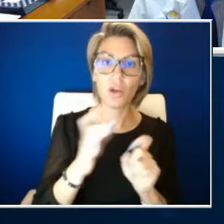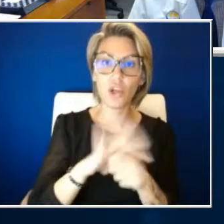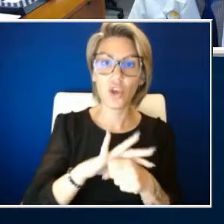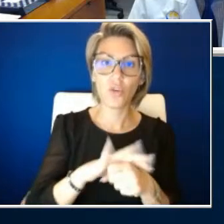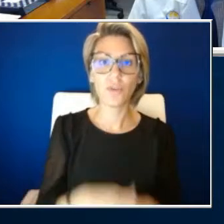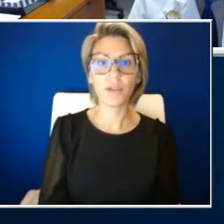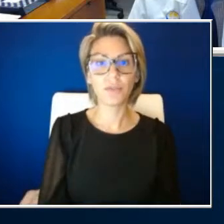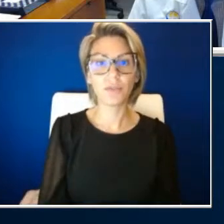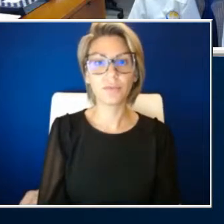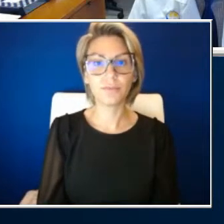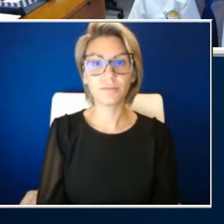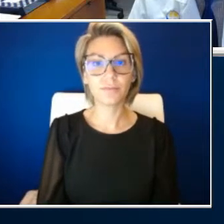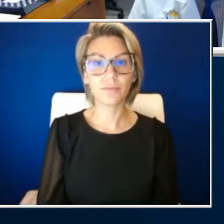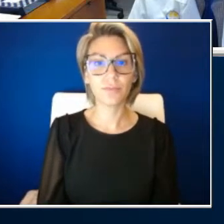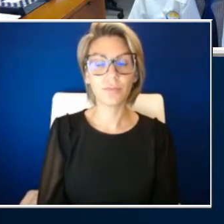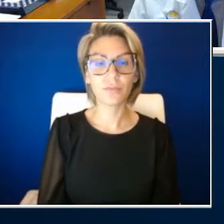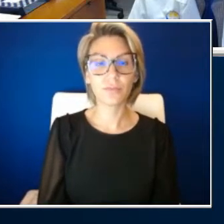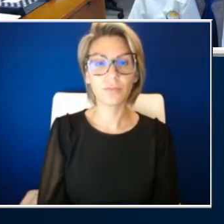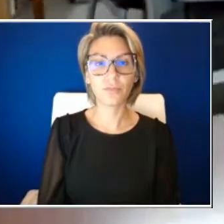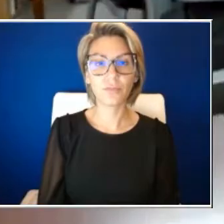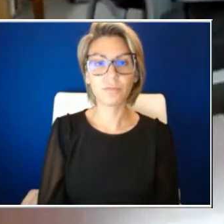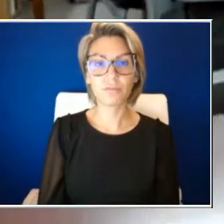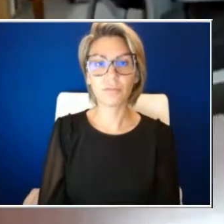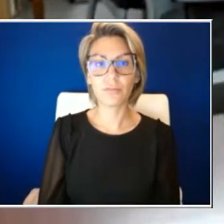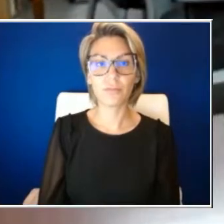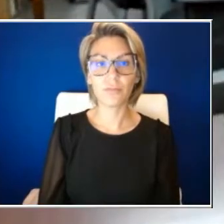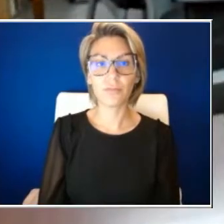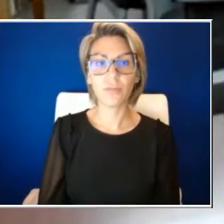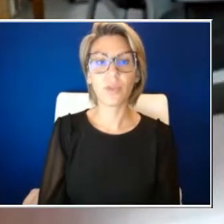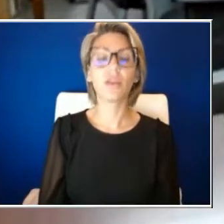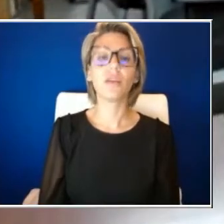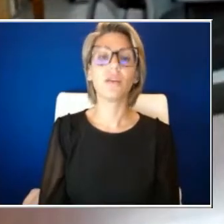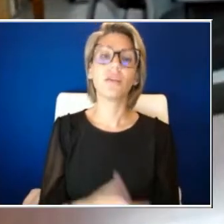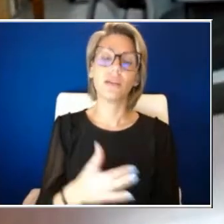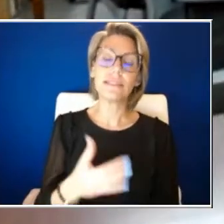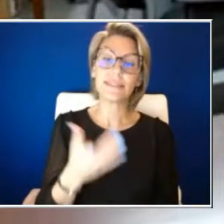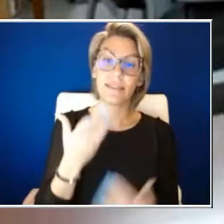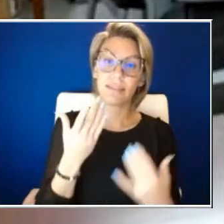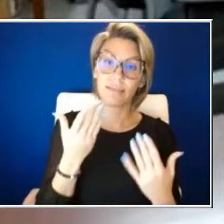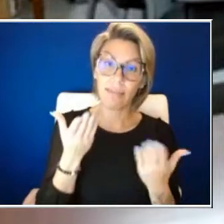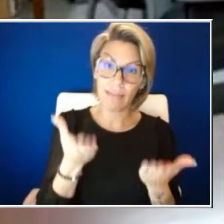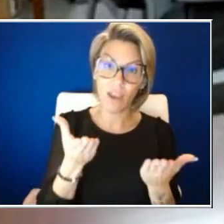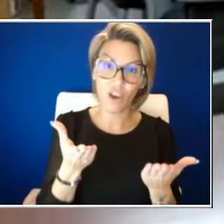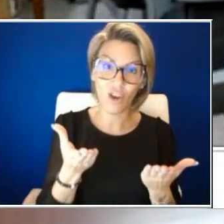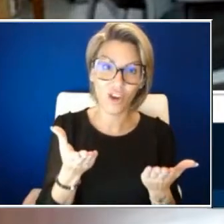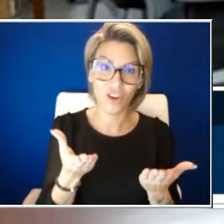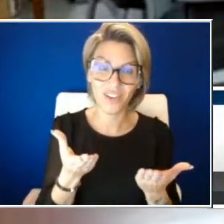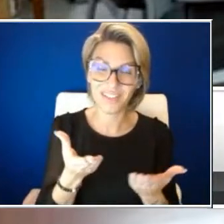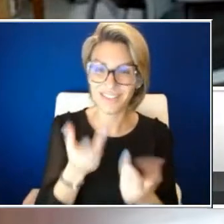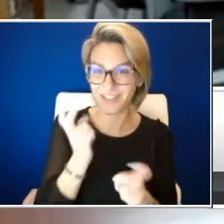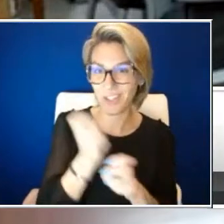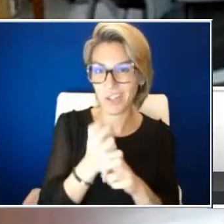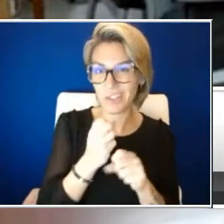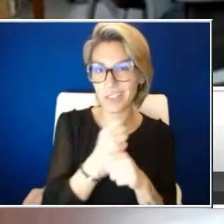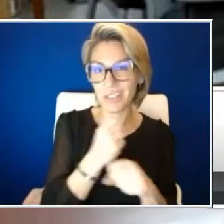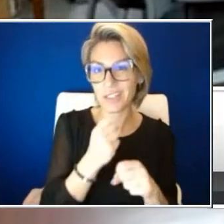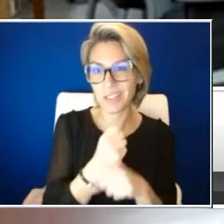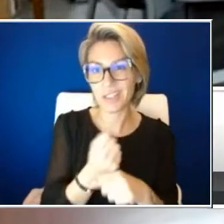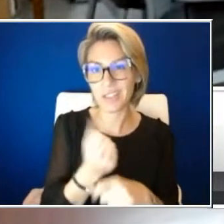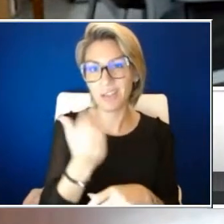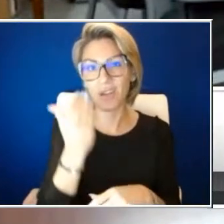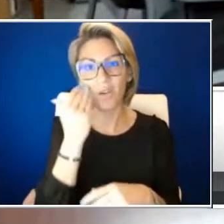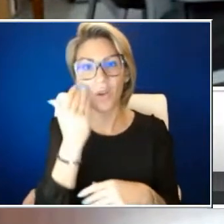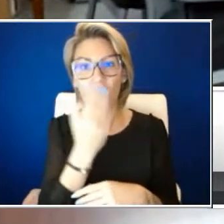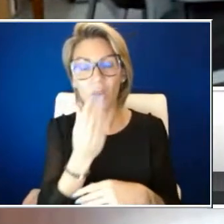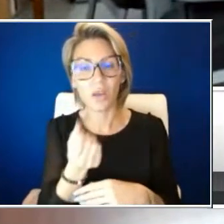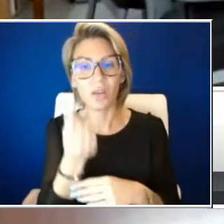I mean, I think it's certainly present. It's hard to really statistically know in terms of